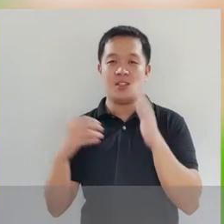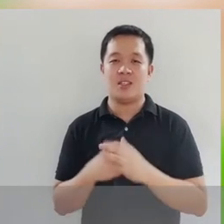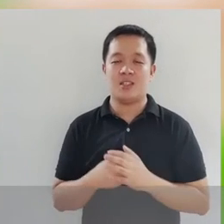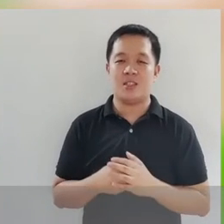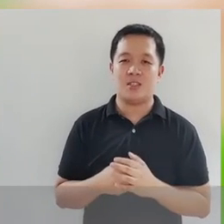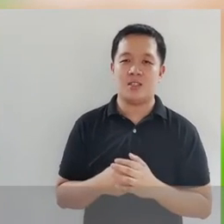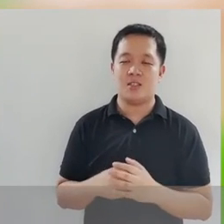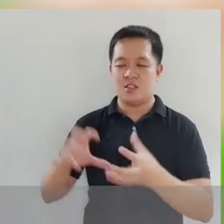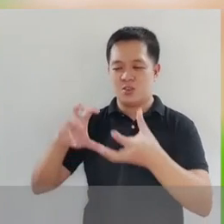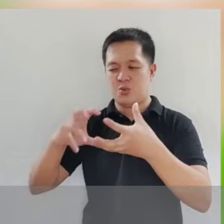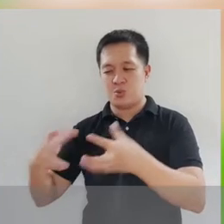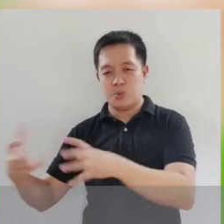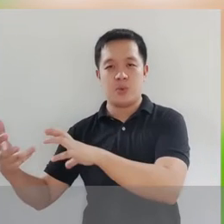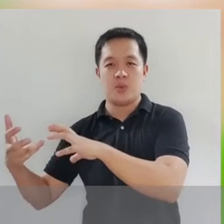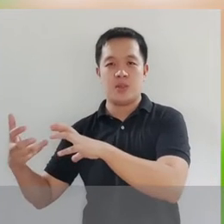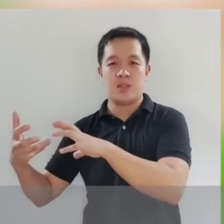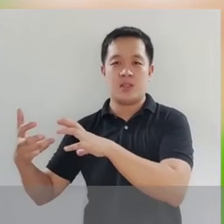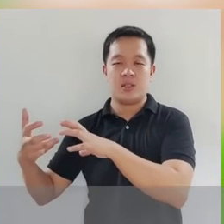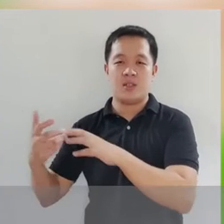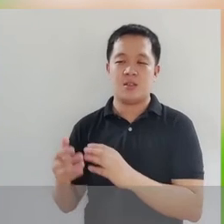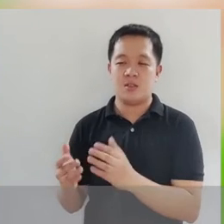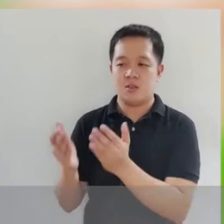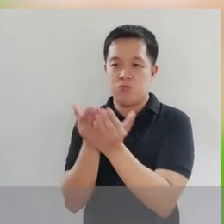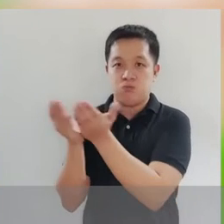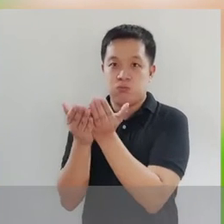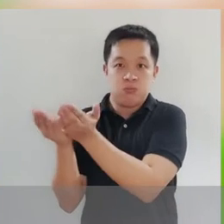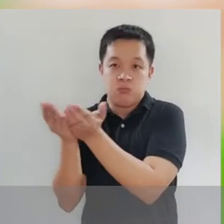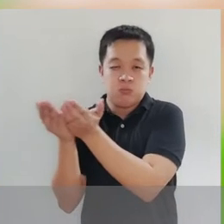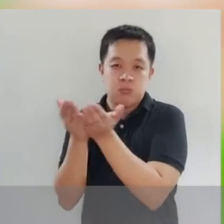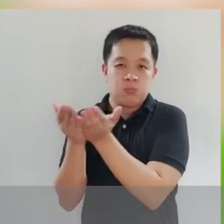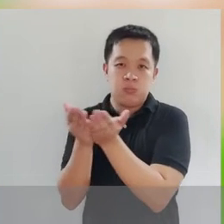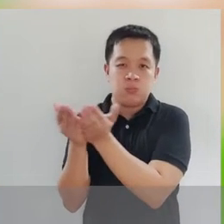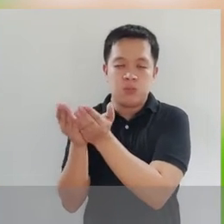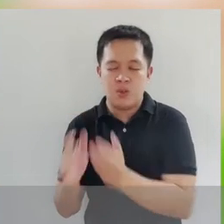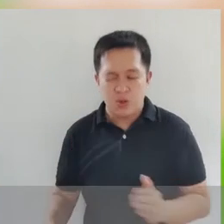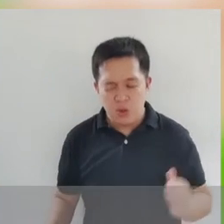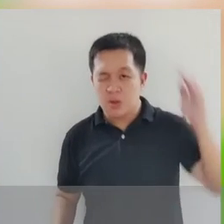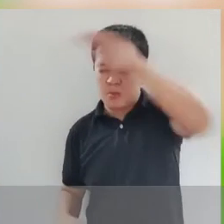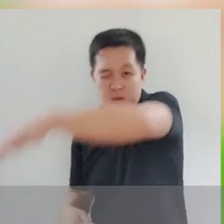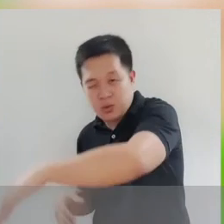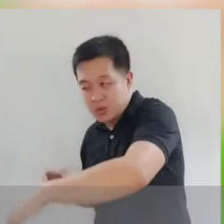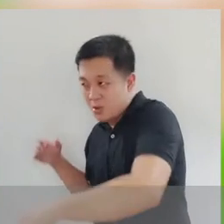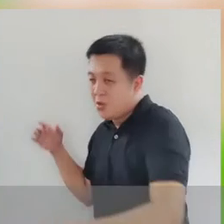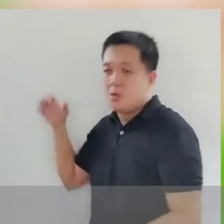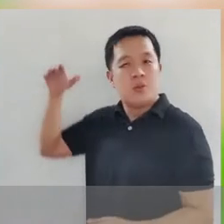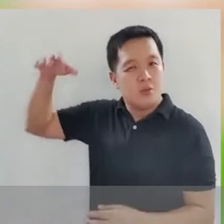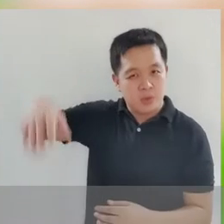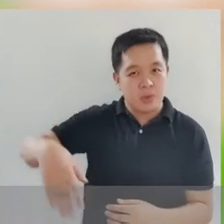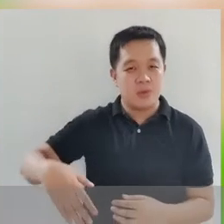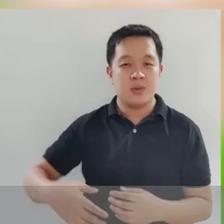shadows, crash, shake, splish,